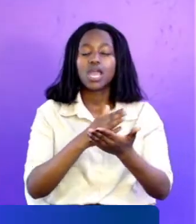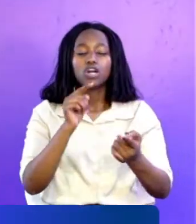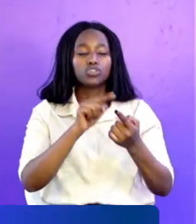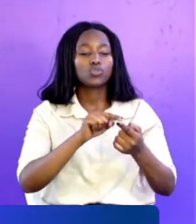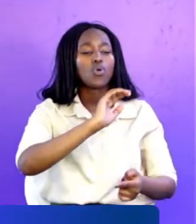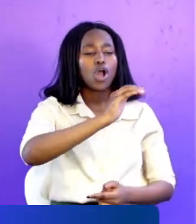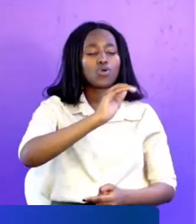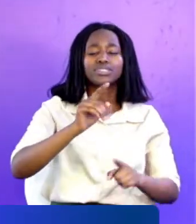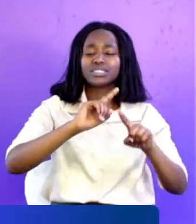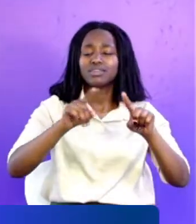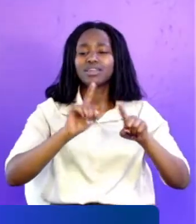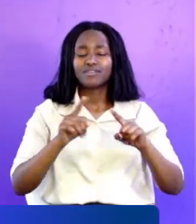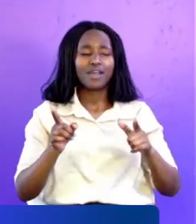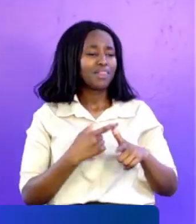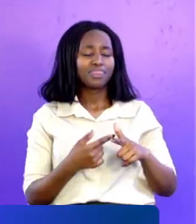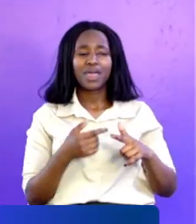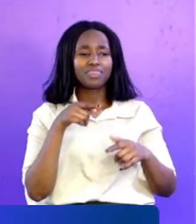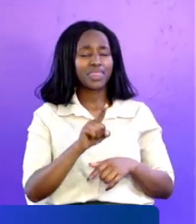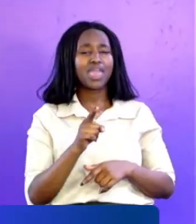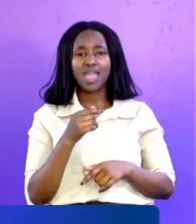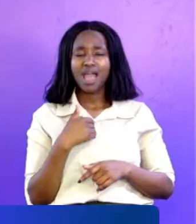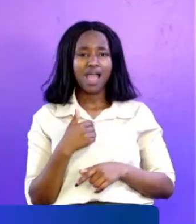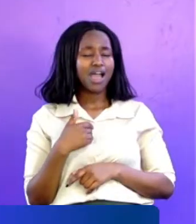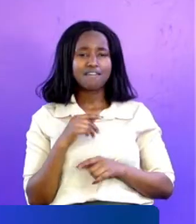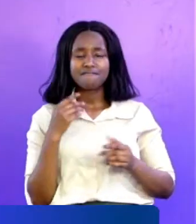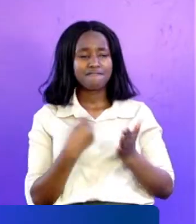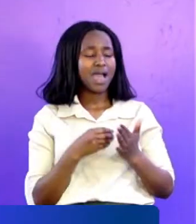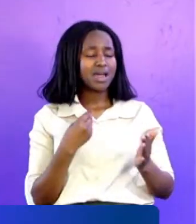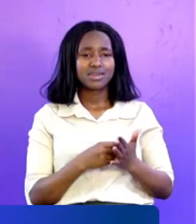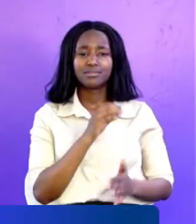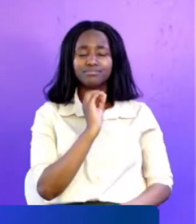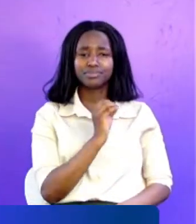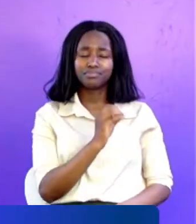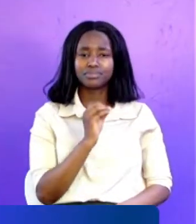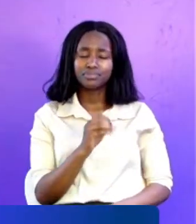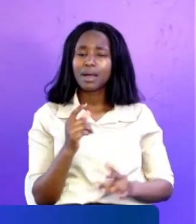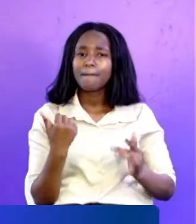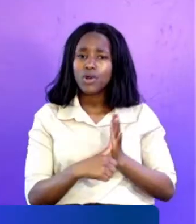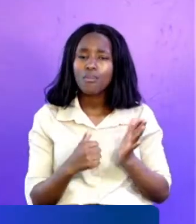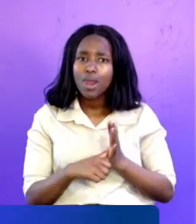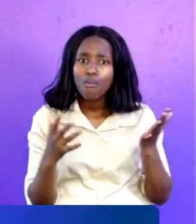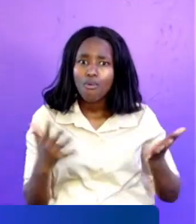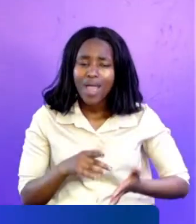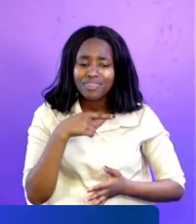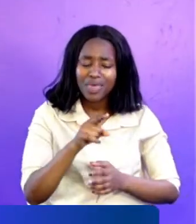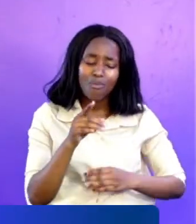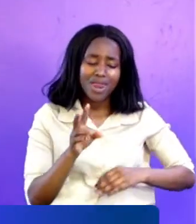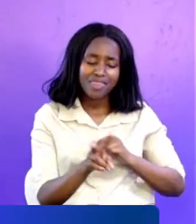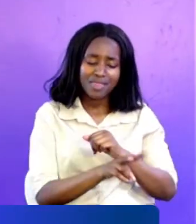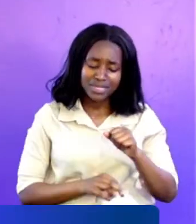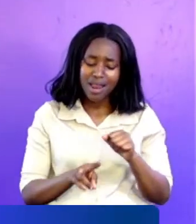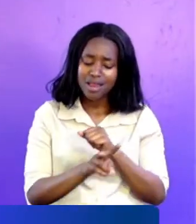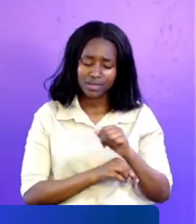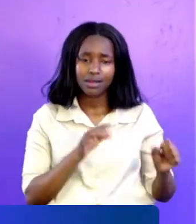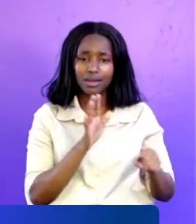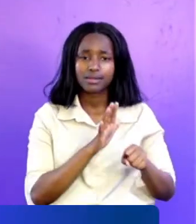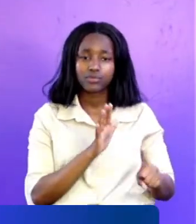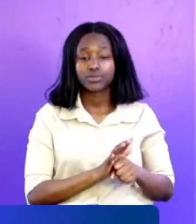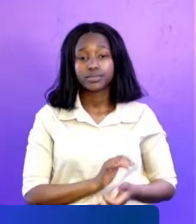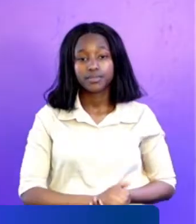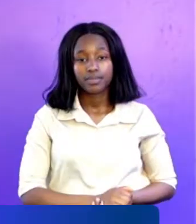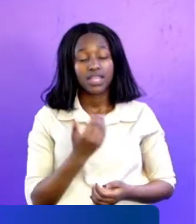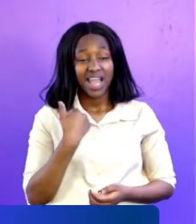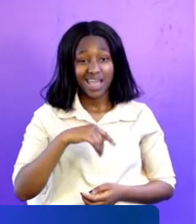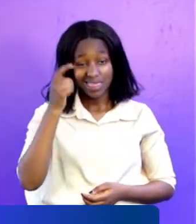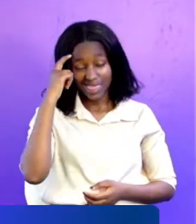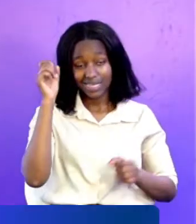13 years, yet they are always running short of funds, isn't it? It is stealing. So it is both the